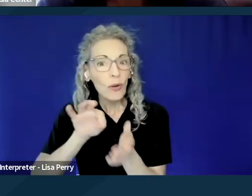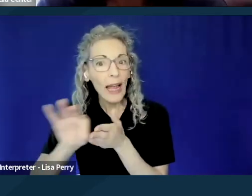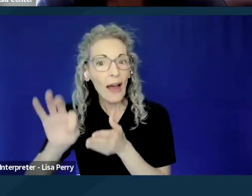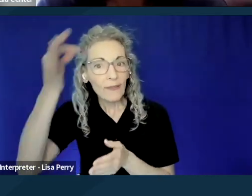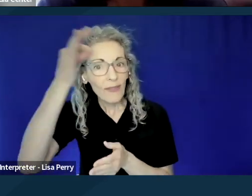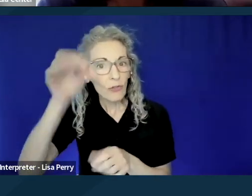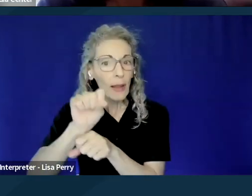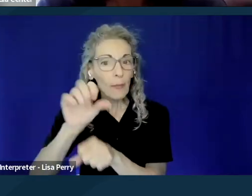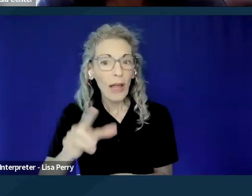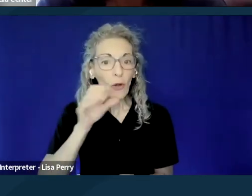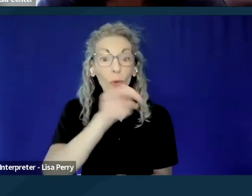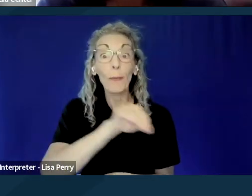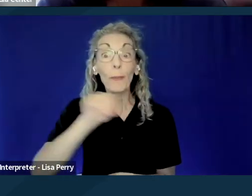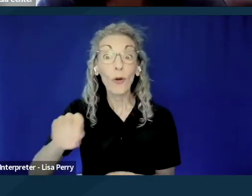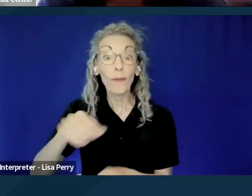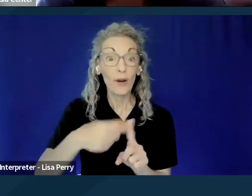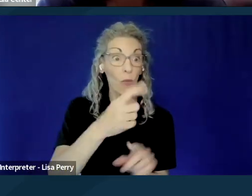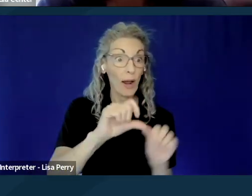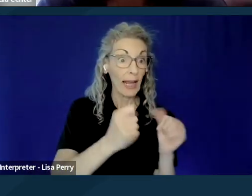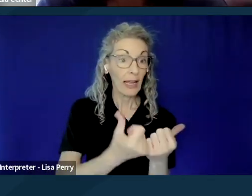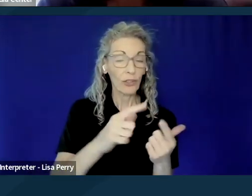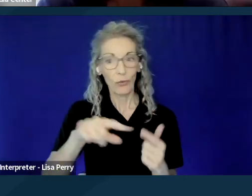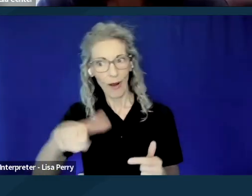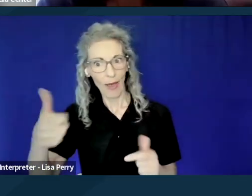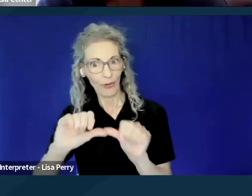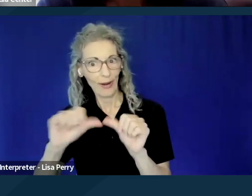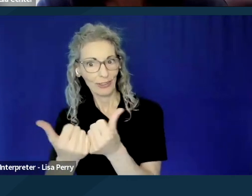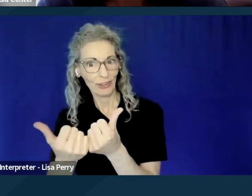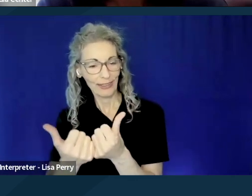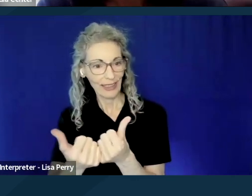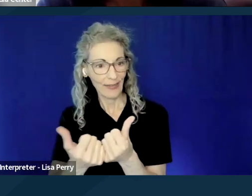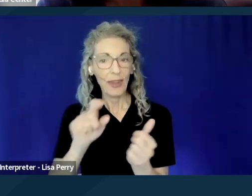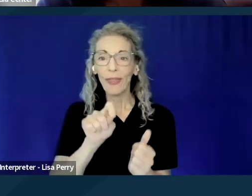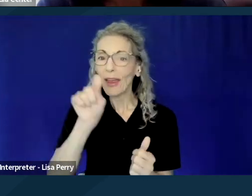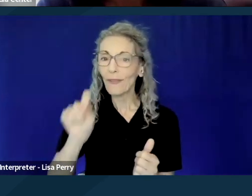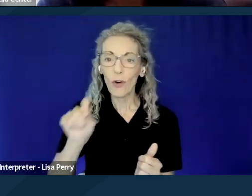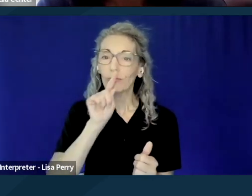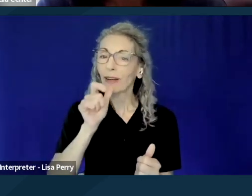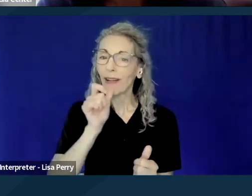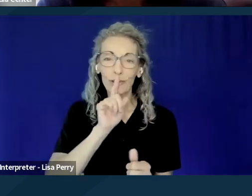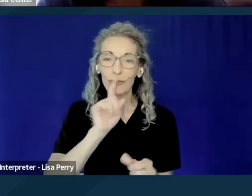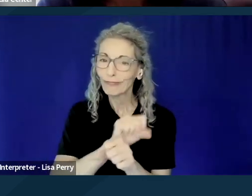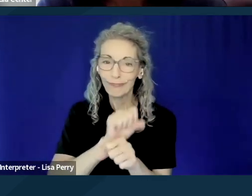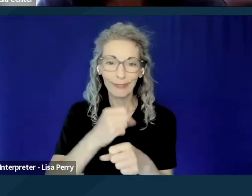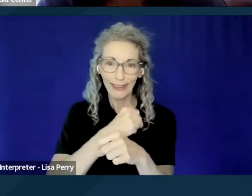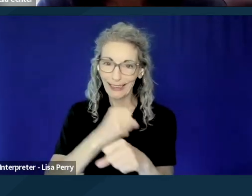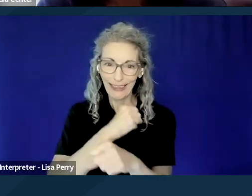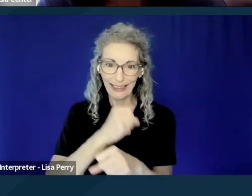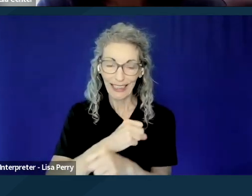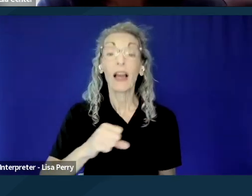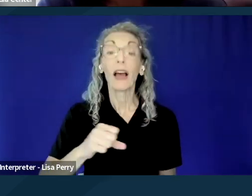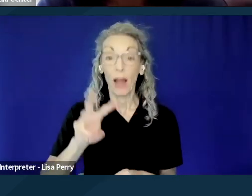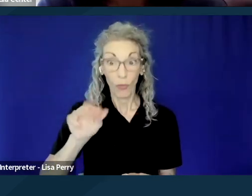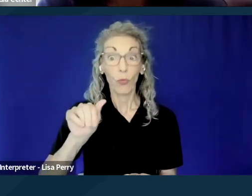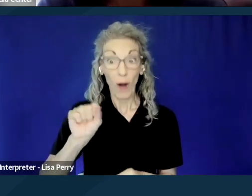employee who moved from one agency to another agency. Therefore, it was not a true statistic. It was to be 100,000